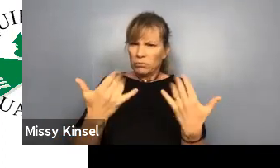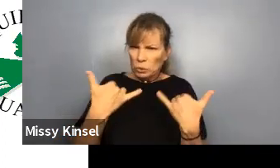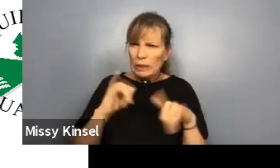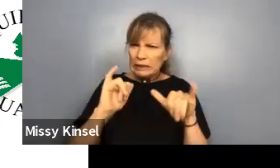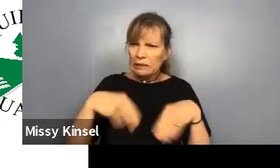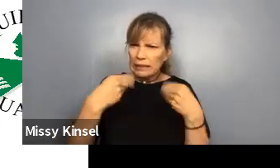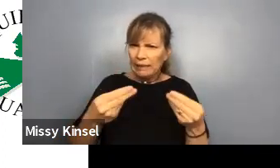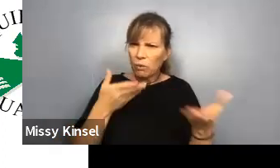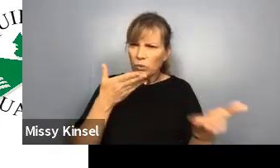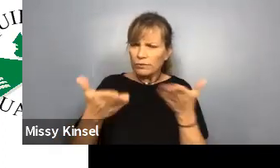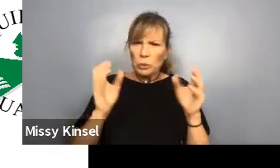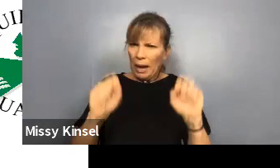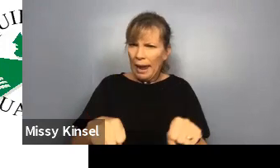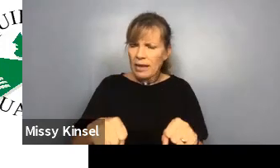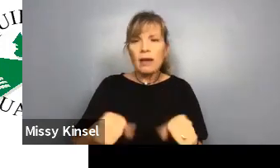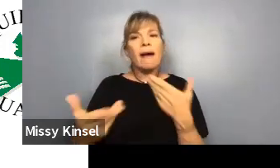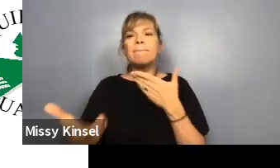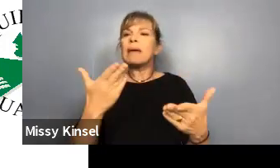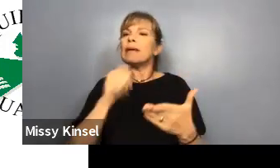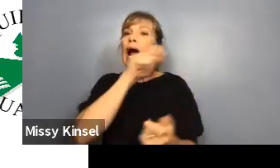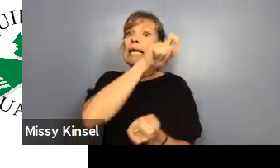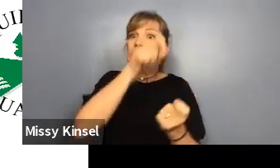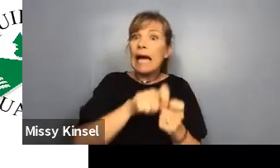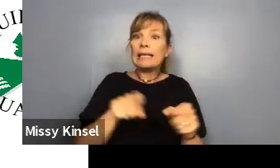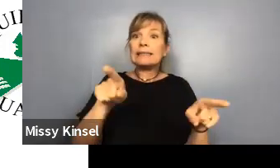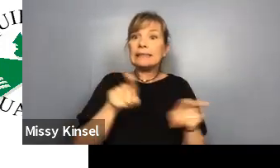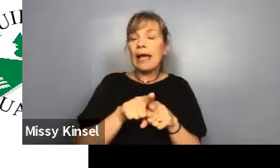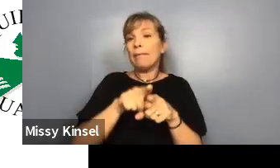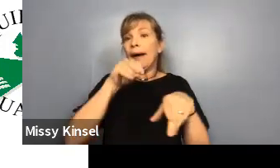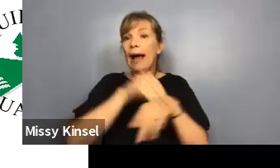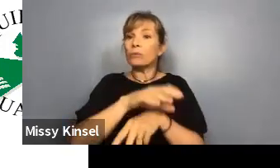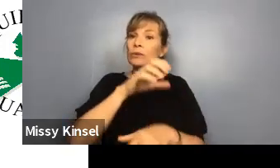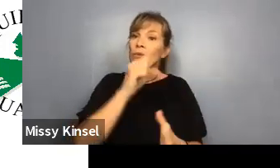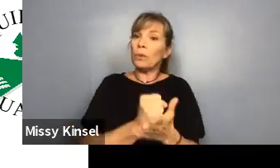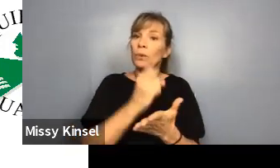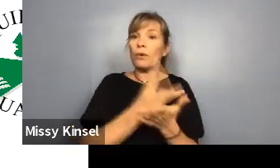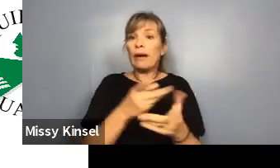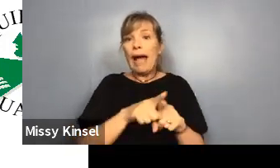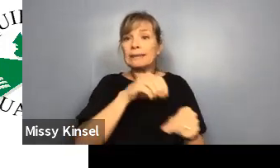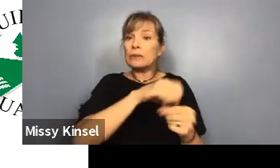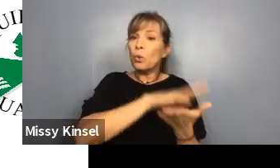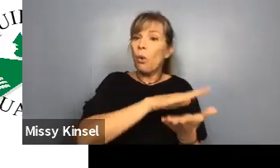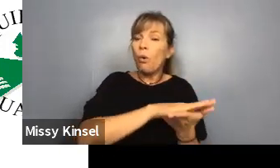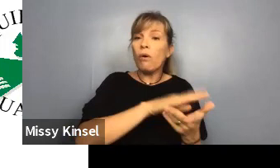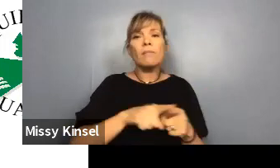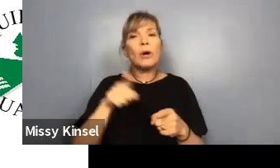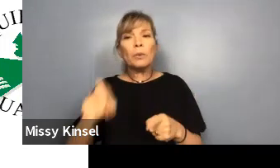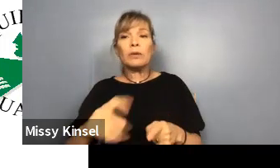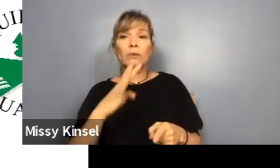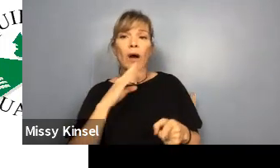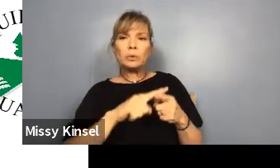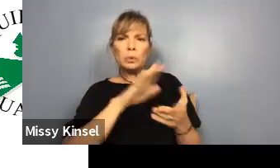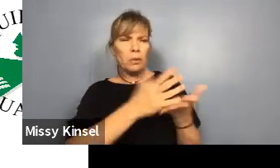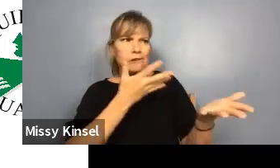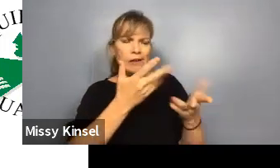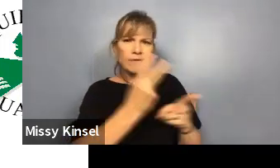provided. Again, maybe not in the exact same way, but talking to your school and trying to figure